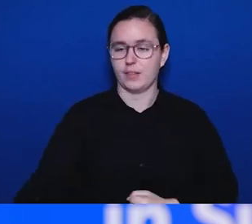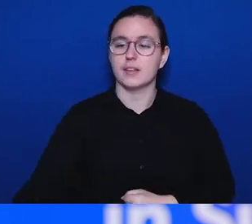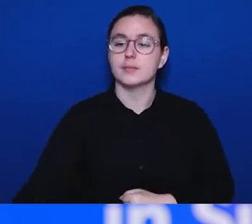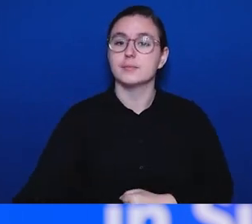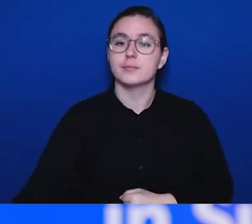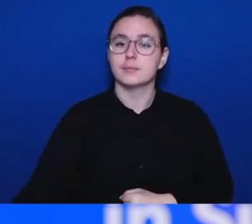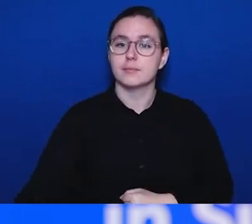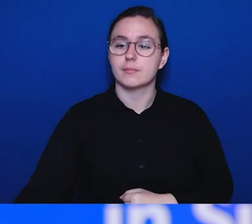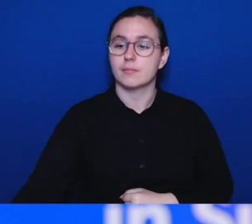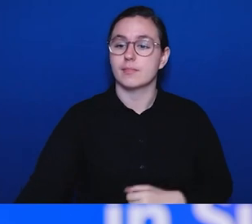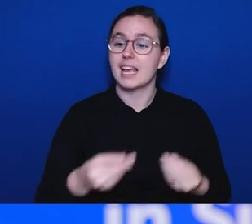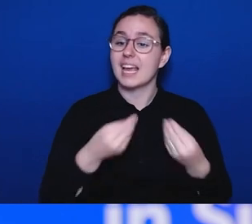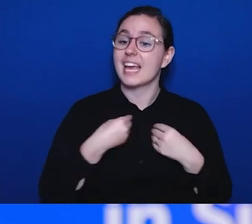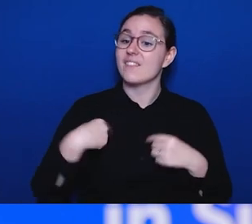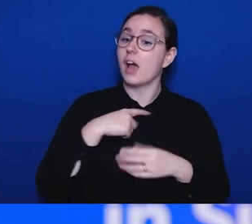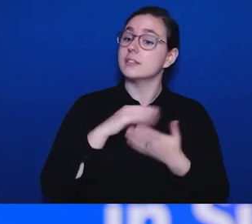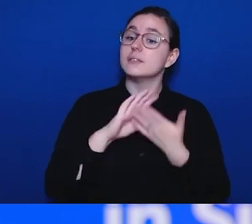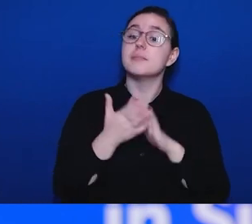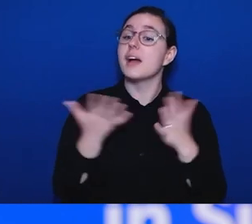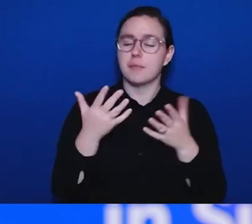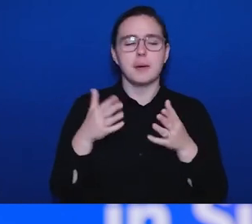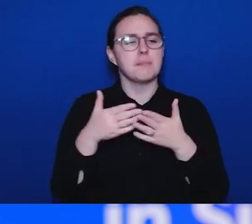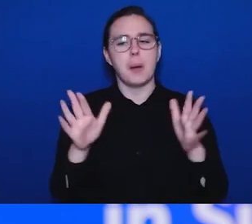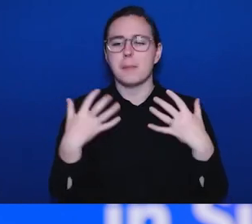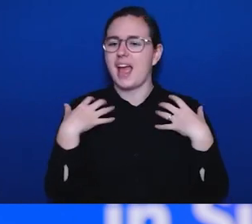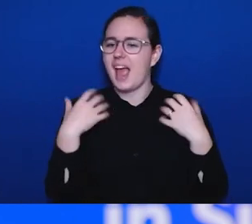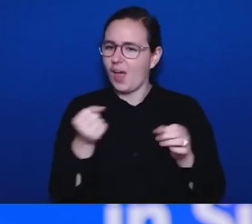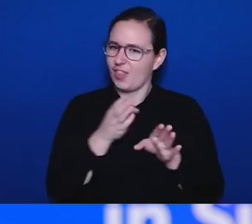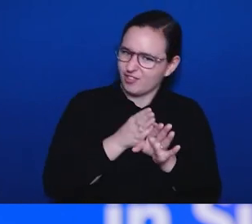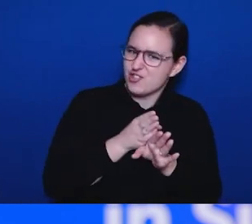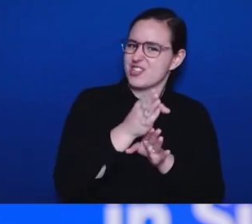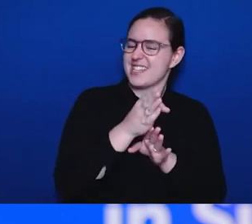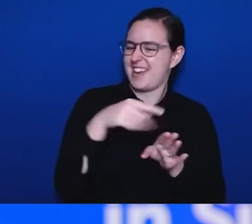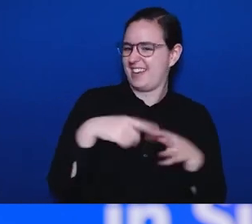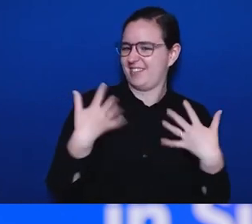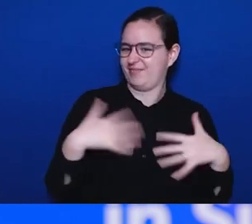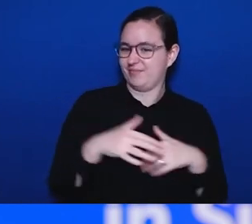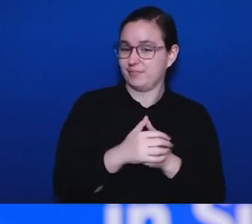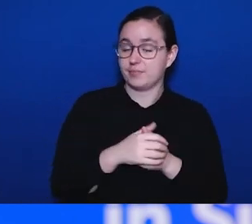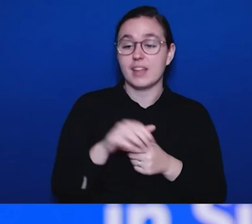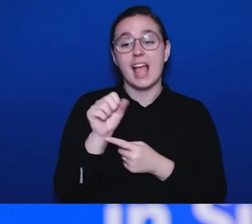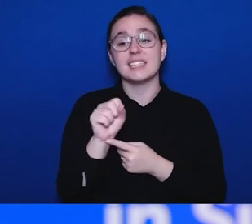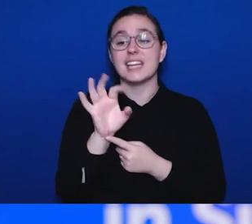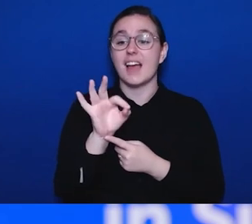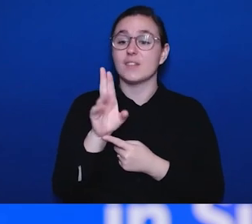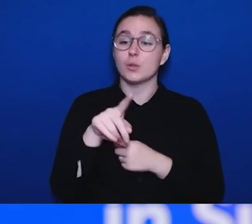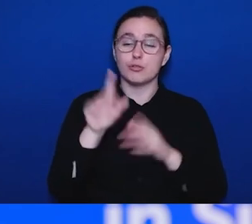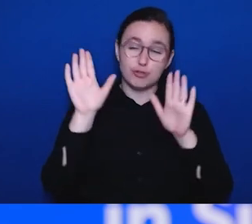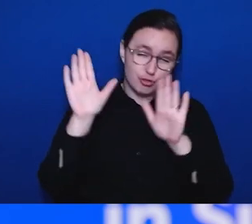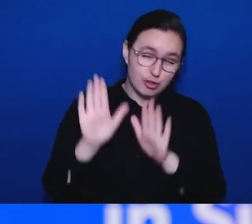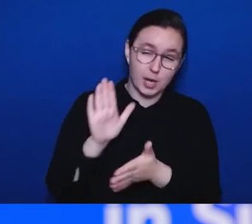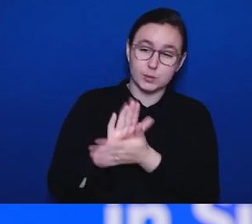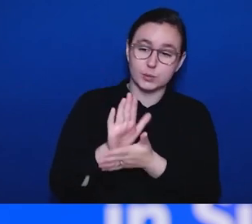health. SFU has believed in me in every turn and shaped me into an effective public health practitioner. It is